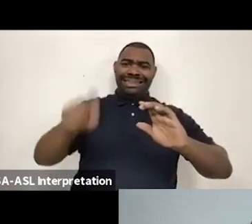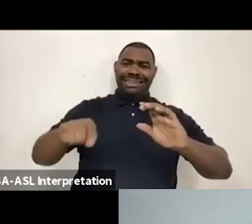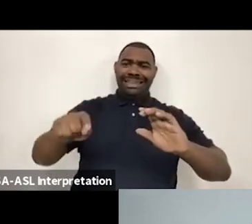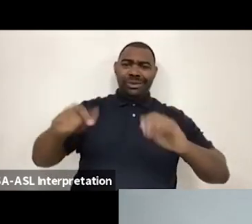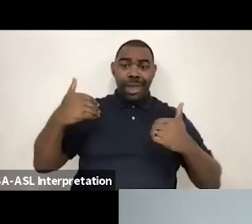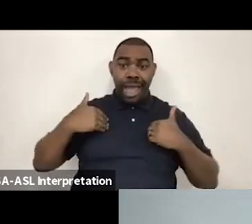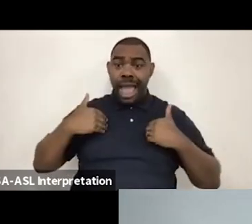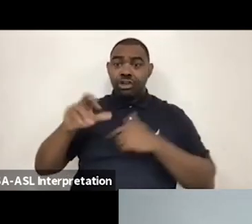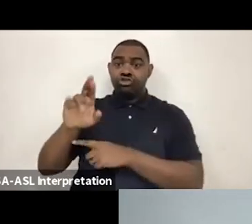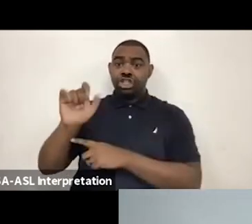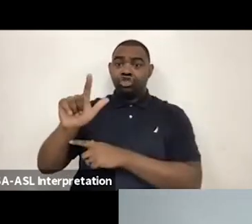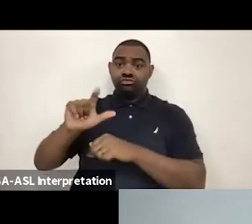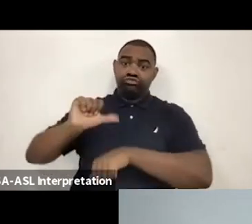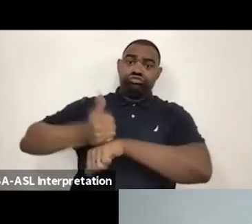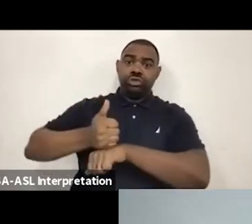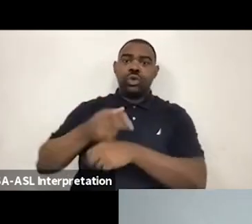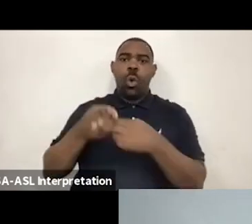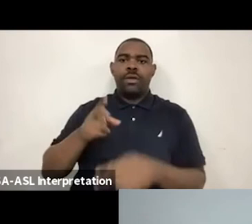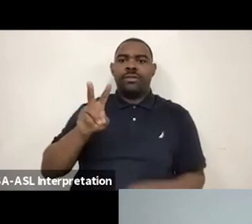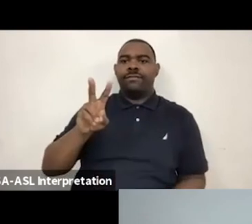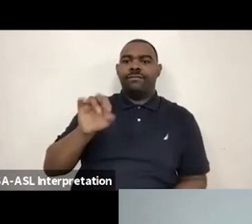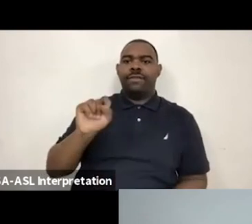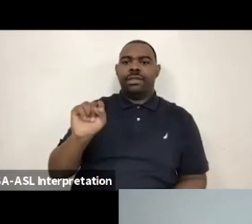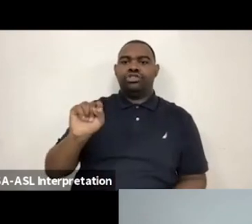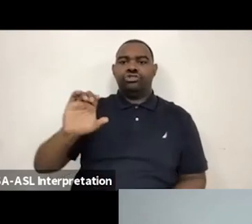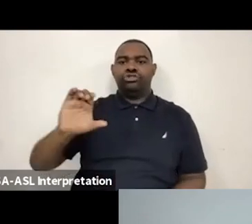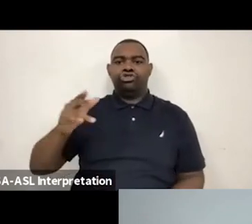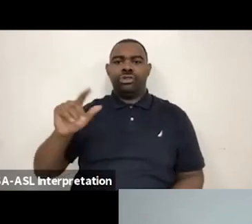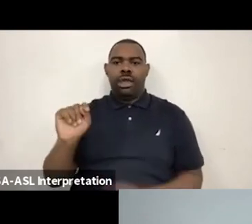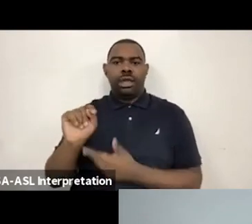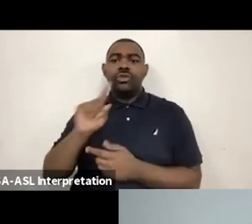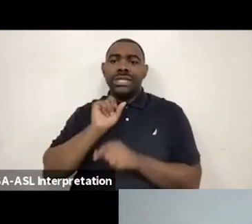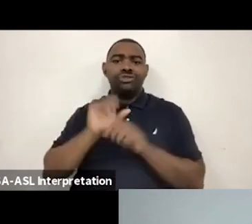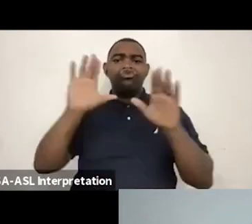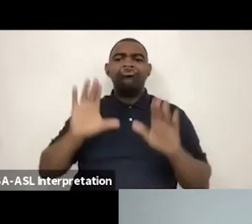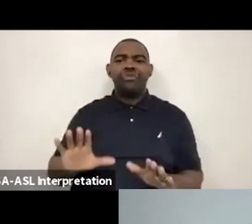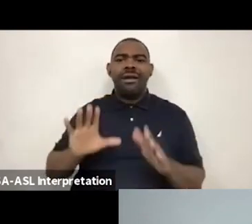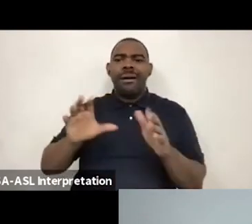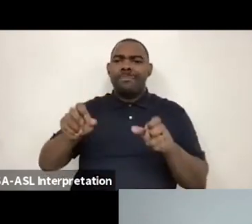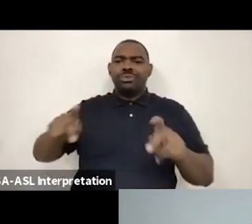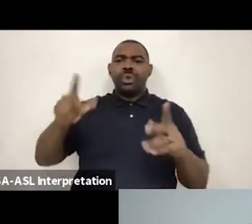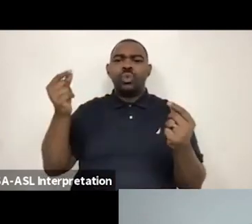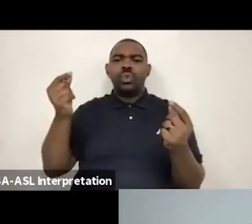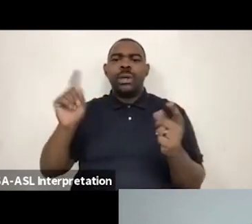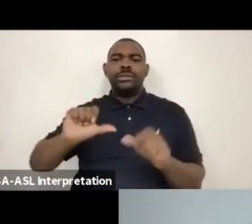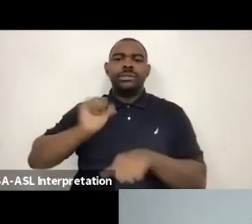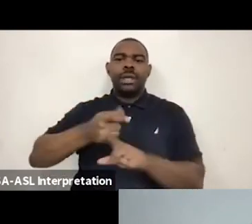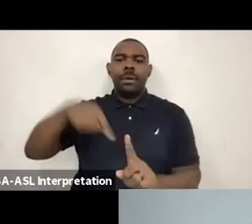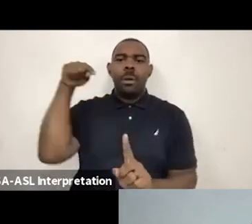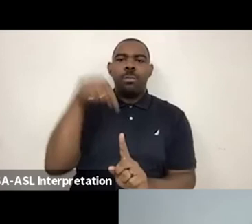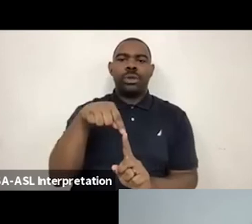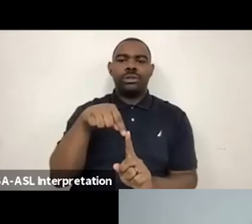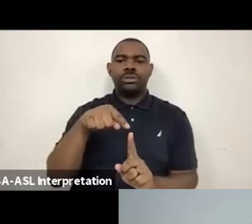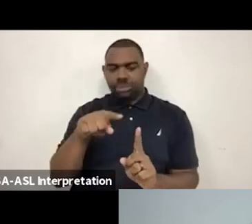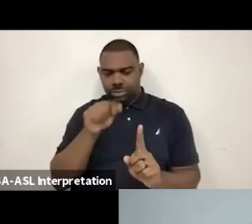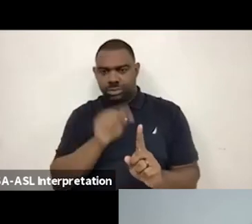And we had a regional initiative called Vet Chat. And so we said, well, here's a great opportunity to create a point of destination